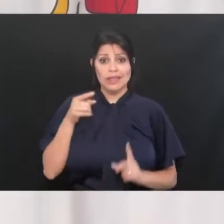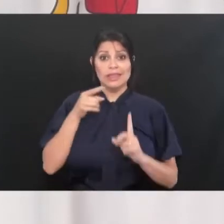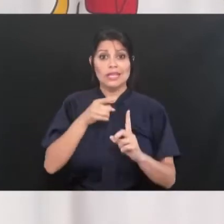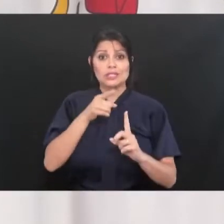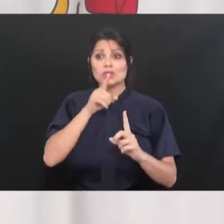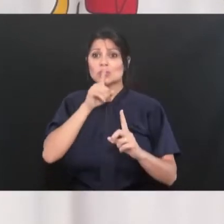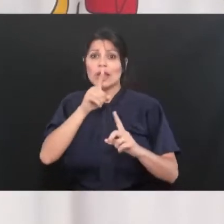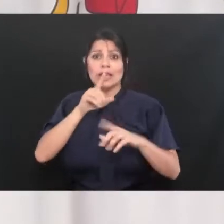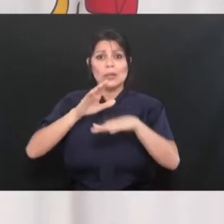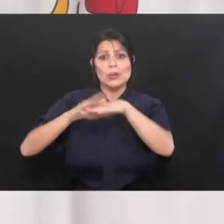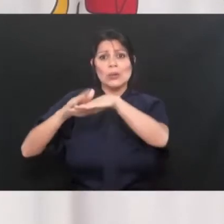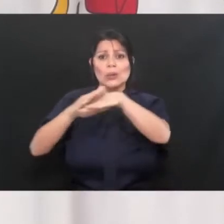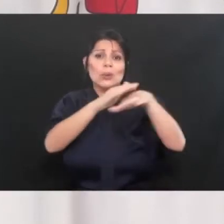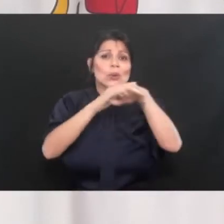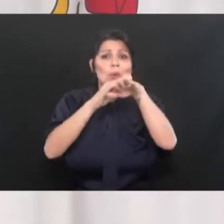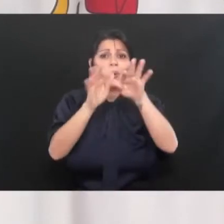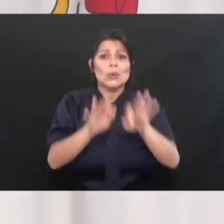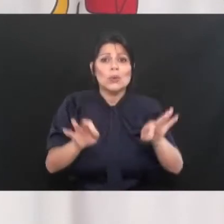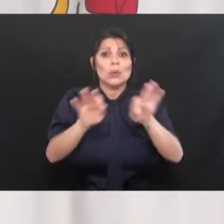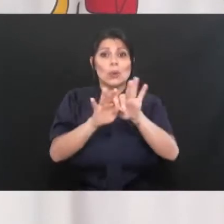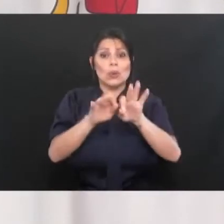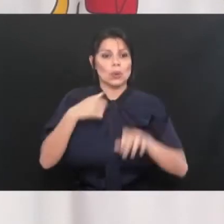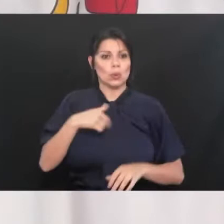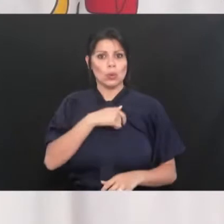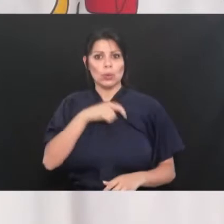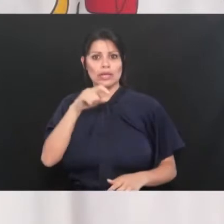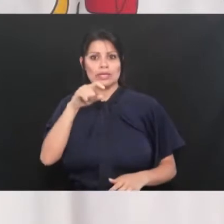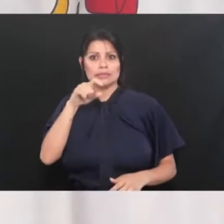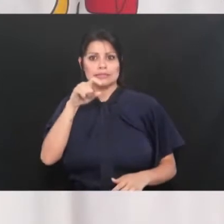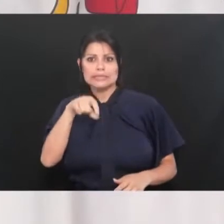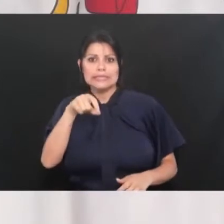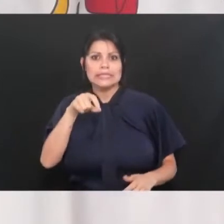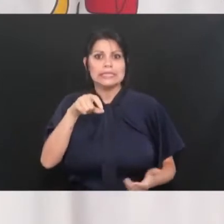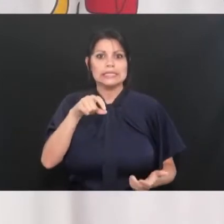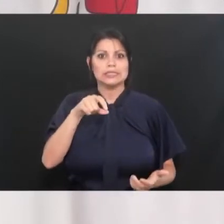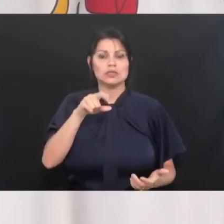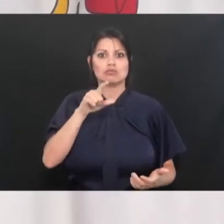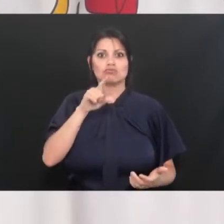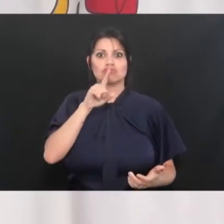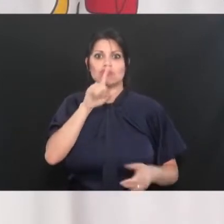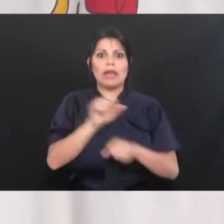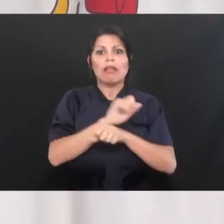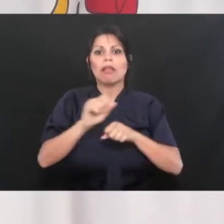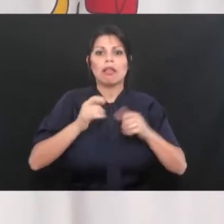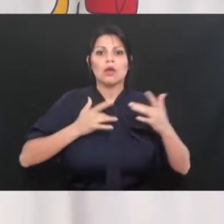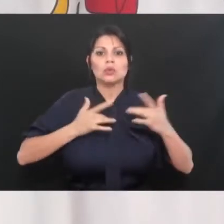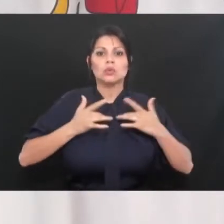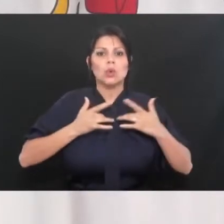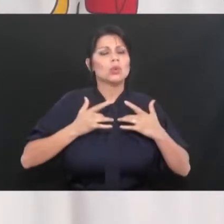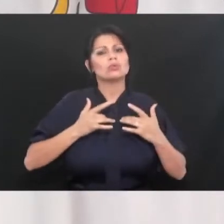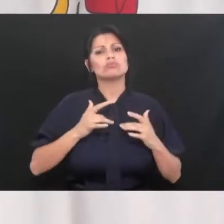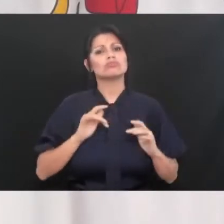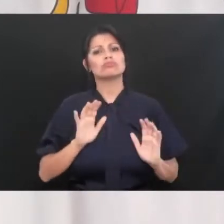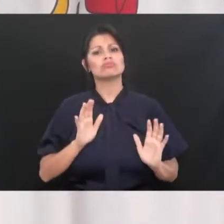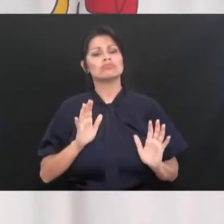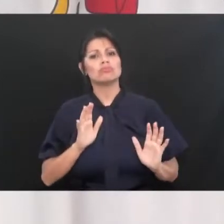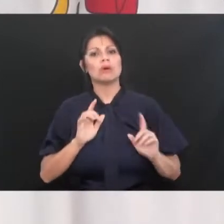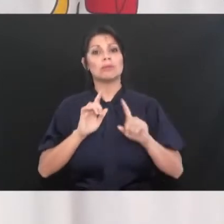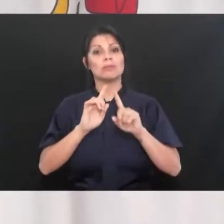alarming from the standpoint of that we should get, super concerned, but we absolutely want to